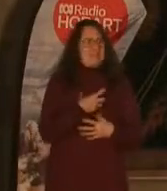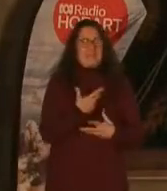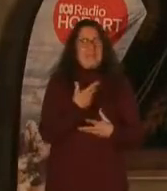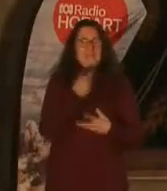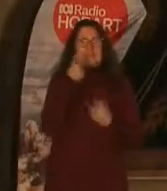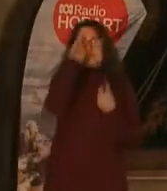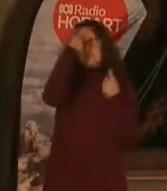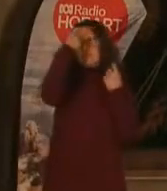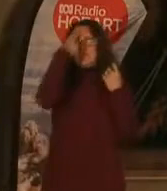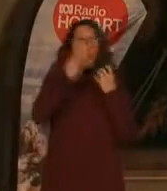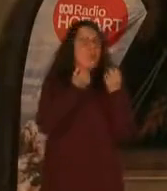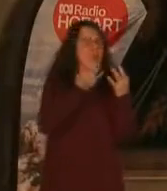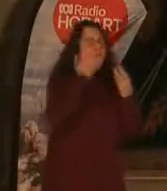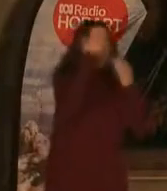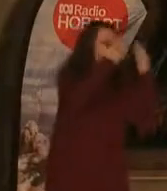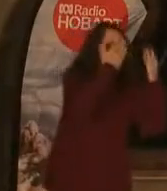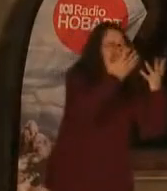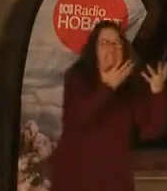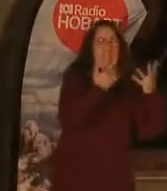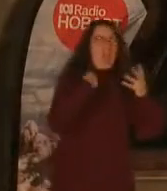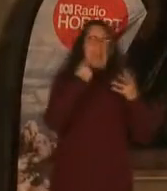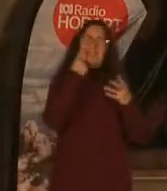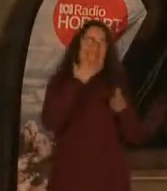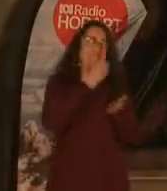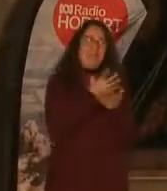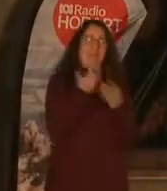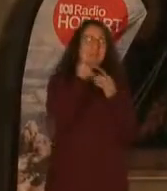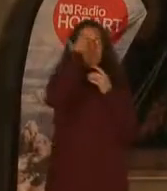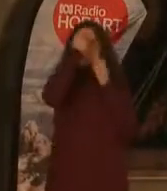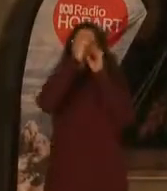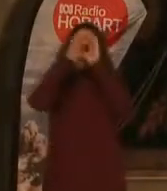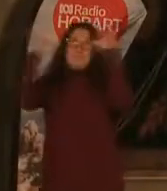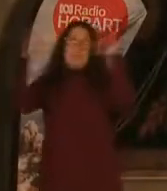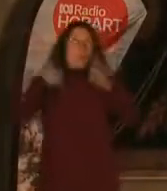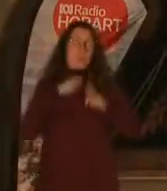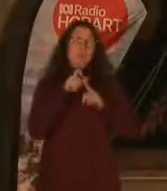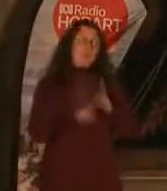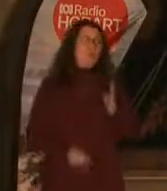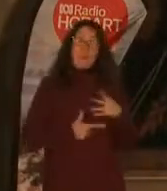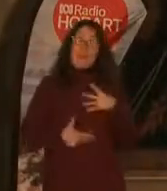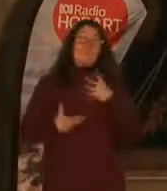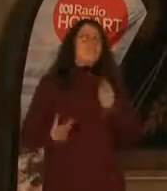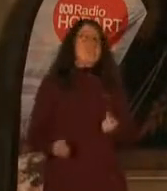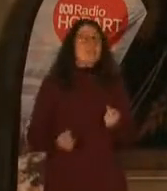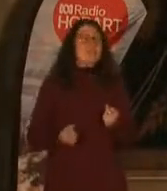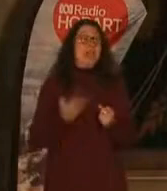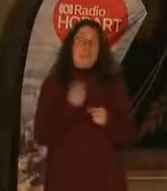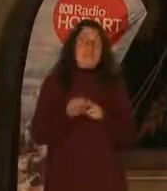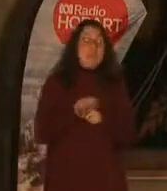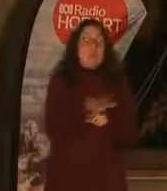dreaming, comes into a lot of the things that we do and that we've been able to achieve.